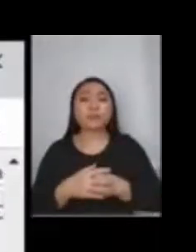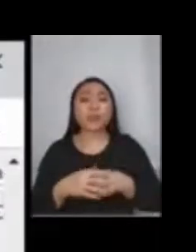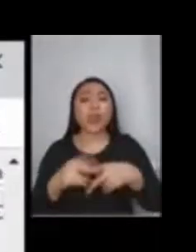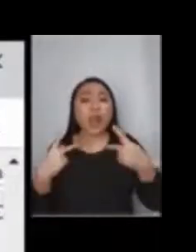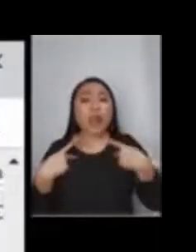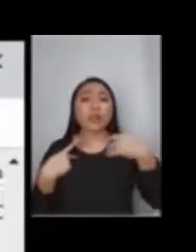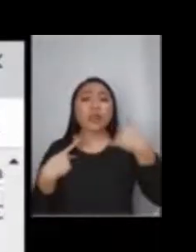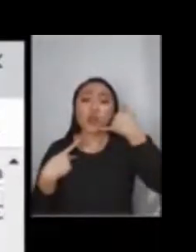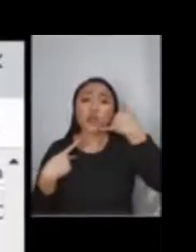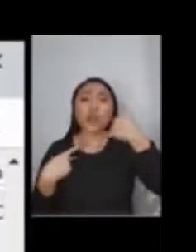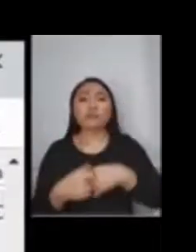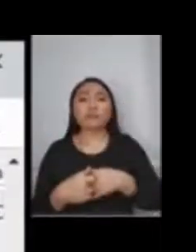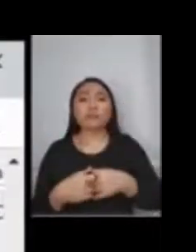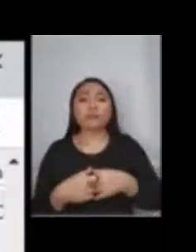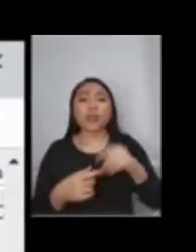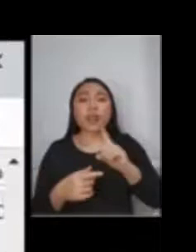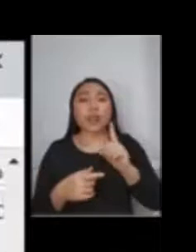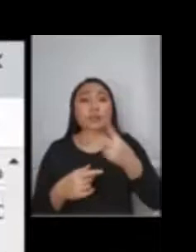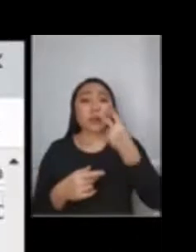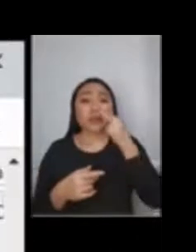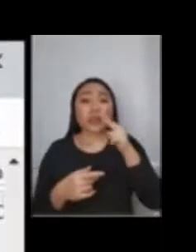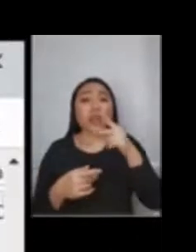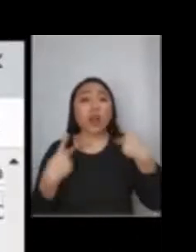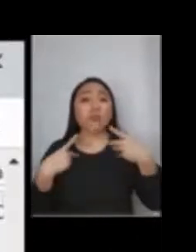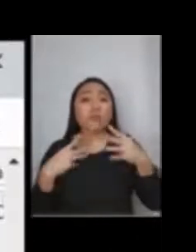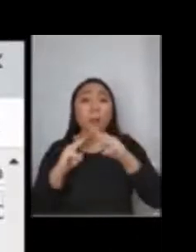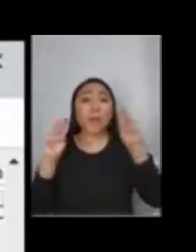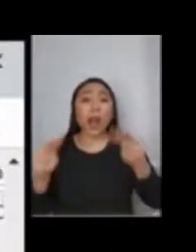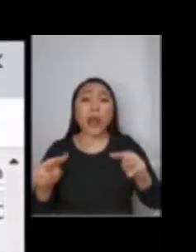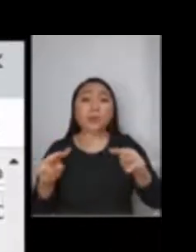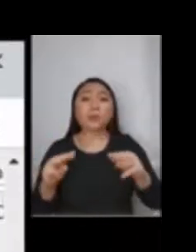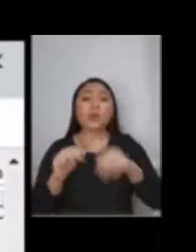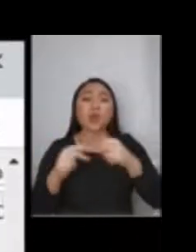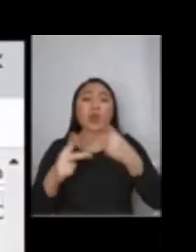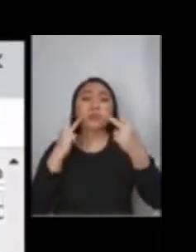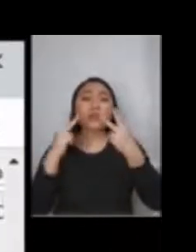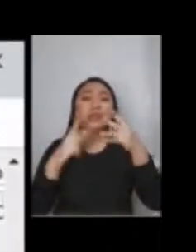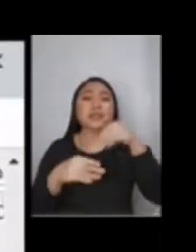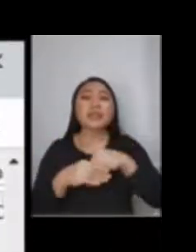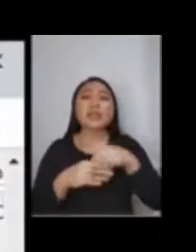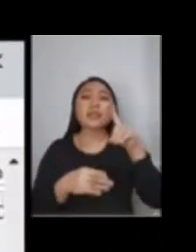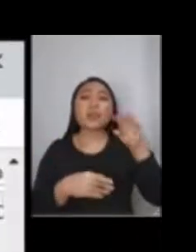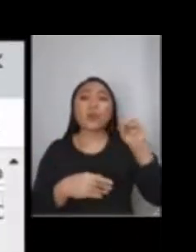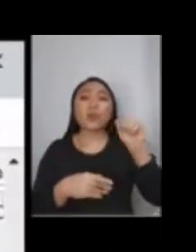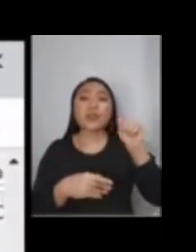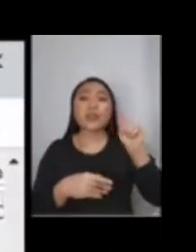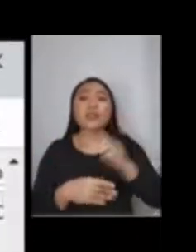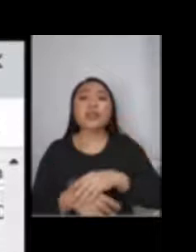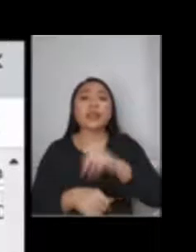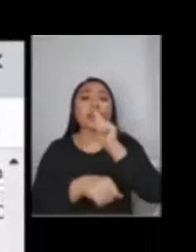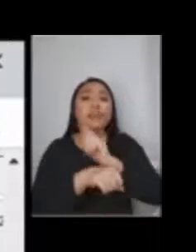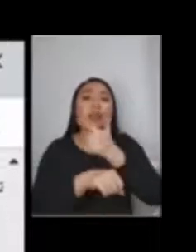call or email us. Yan po yung mabibilis. At the following email